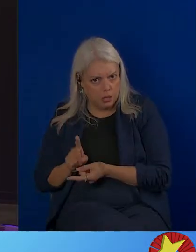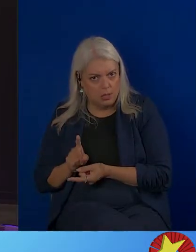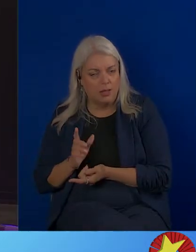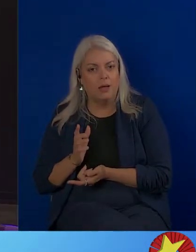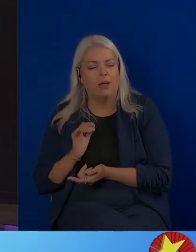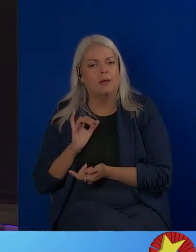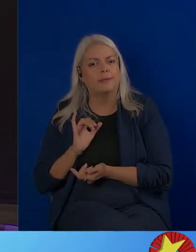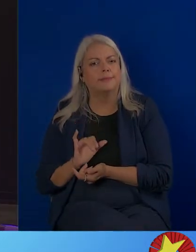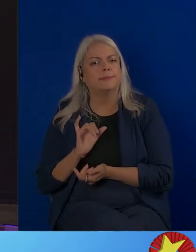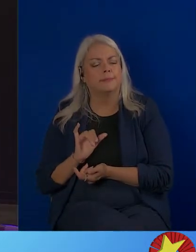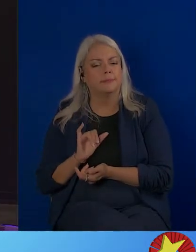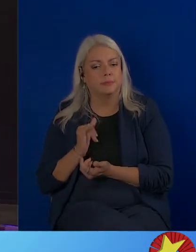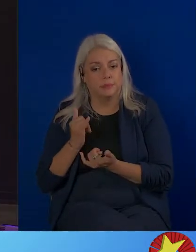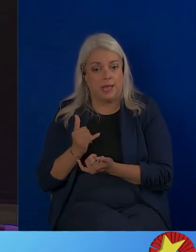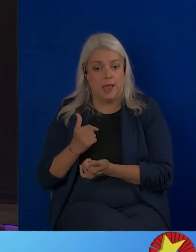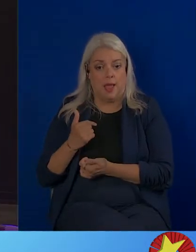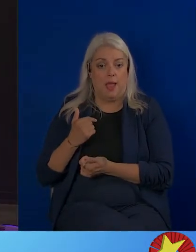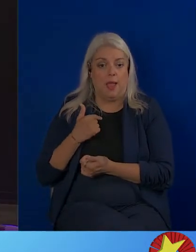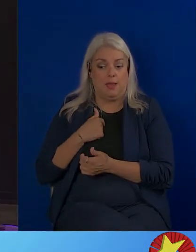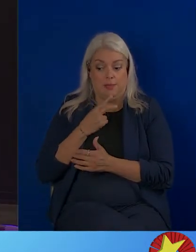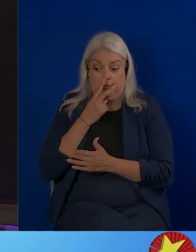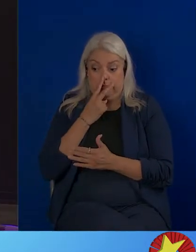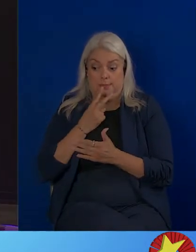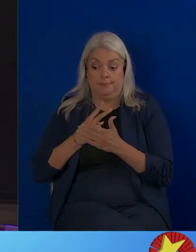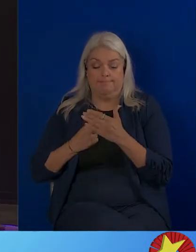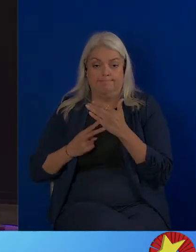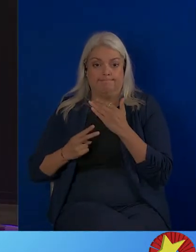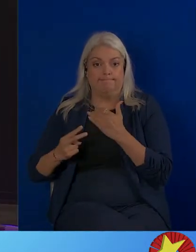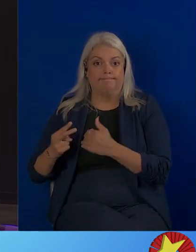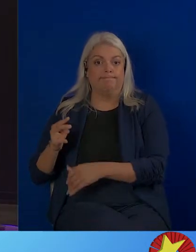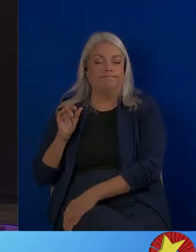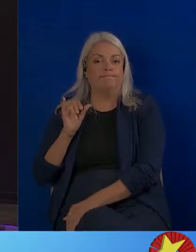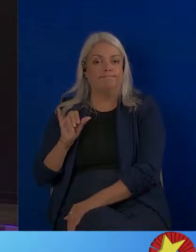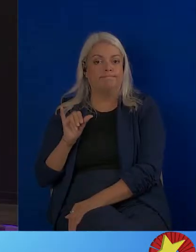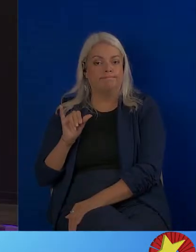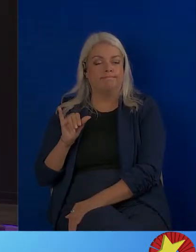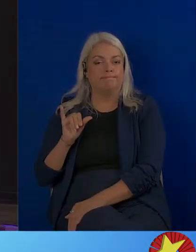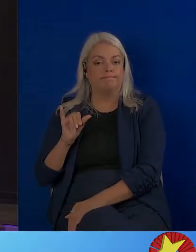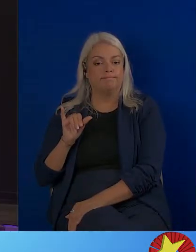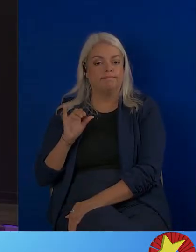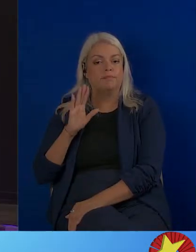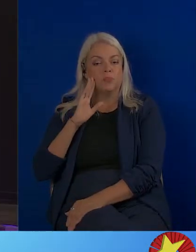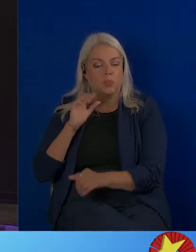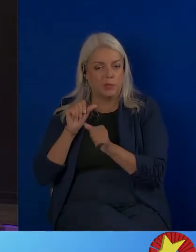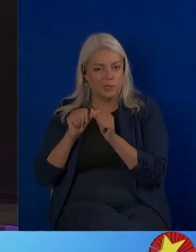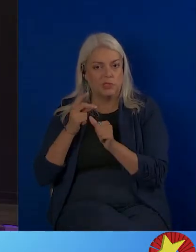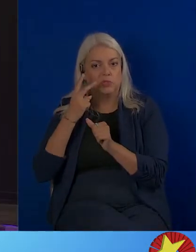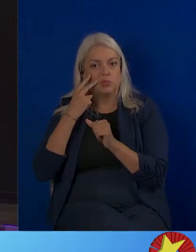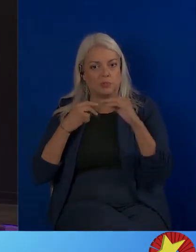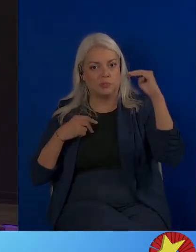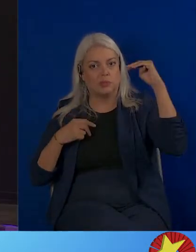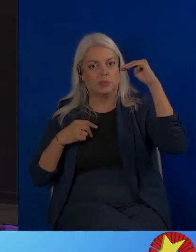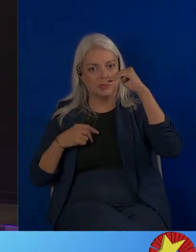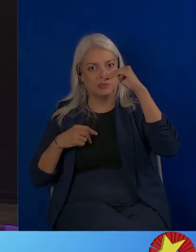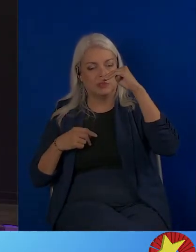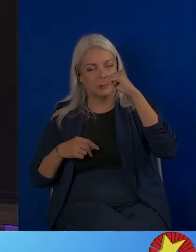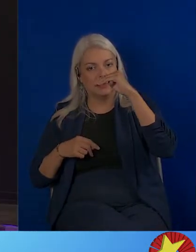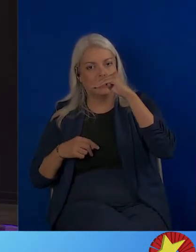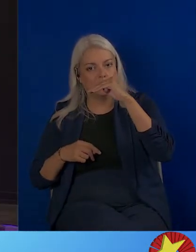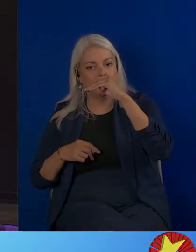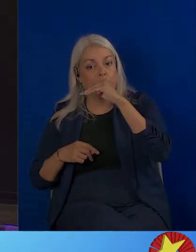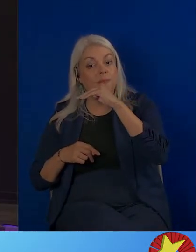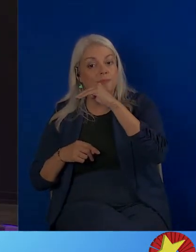So if I'm right, I think moving forward we will see a continued drop, a